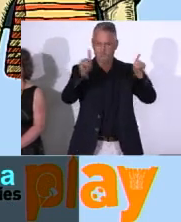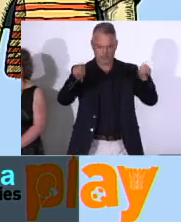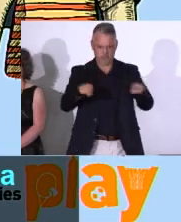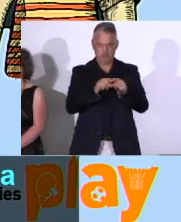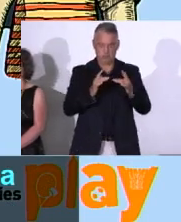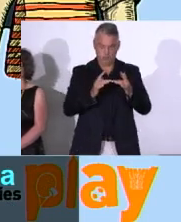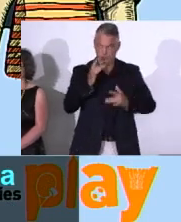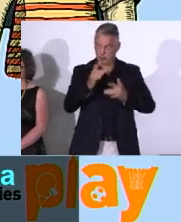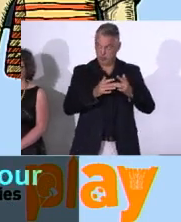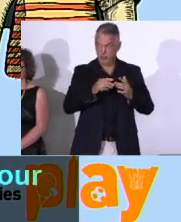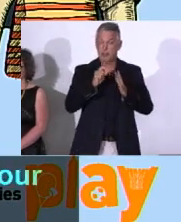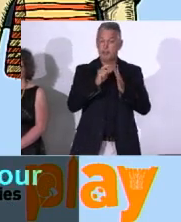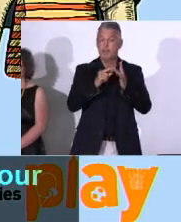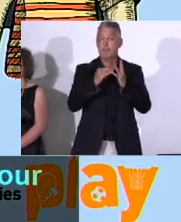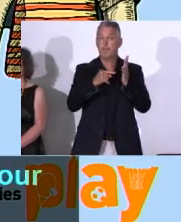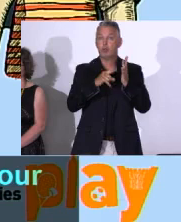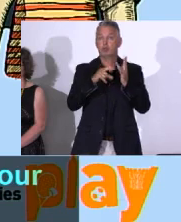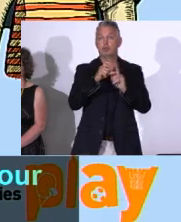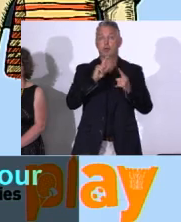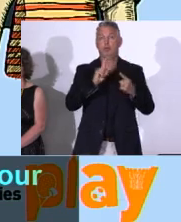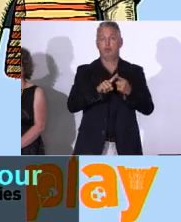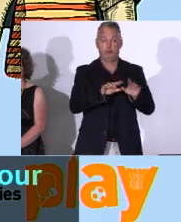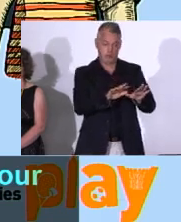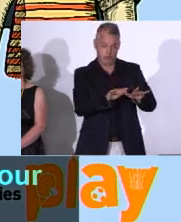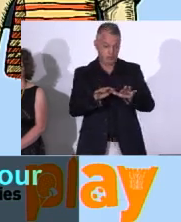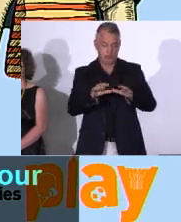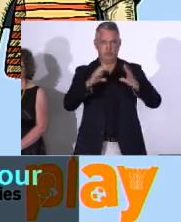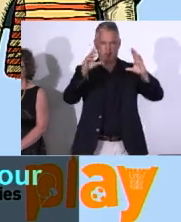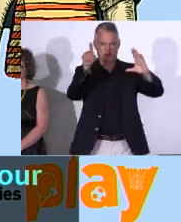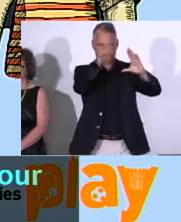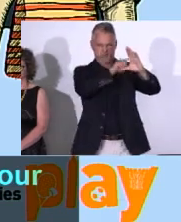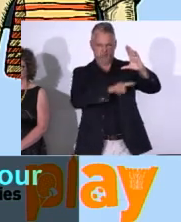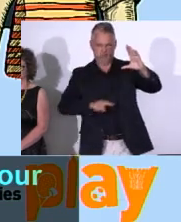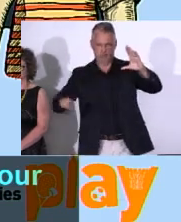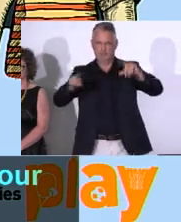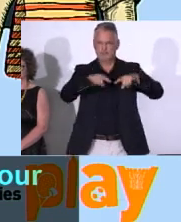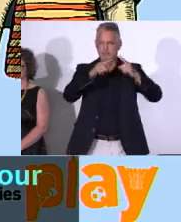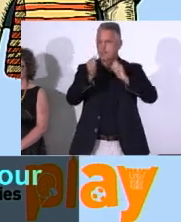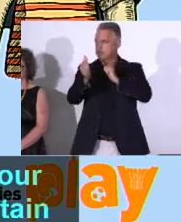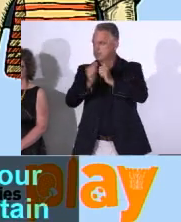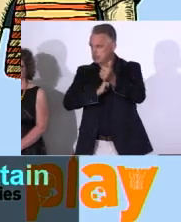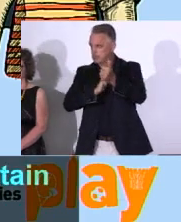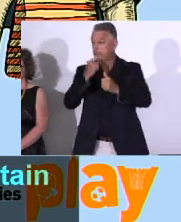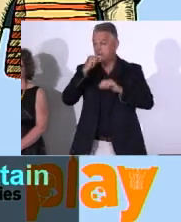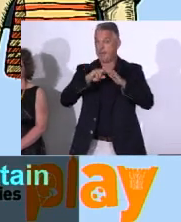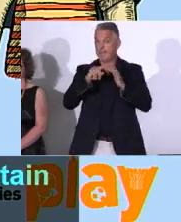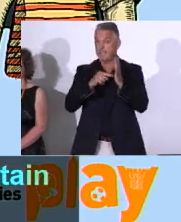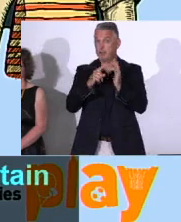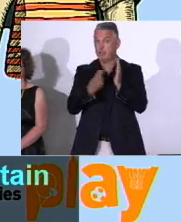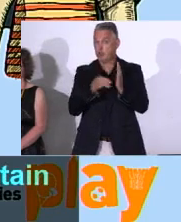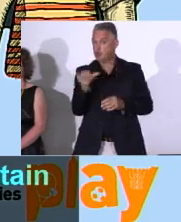their postcode, and all of the activities within a certain radius will come up around them. So that's all different sports. They can filter by sport, which I'll get to in a